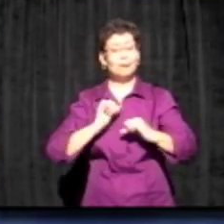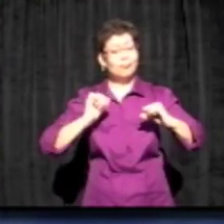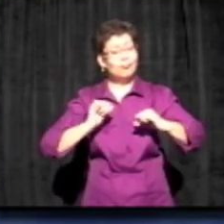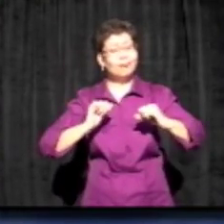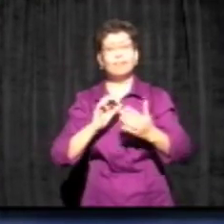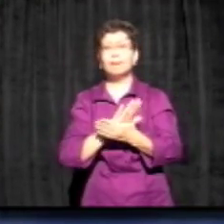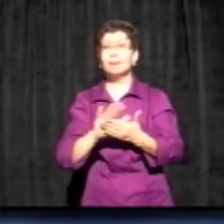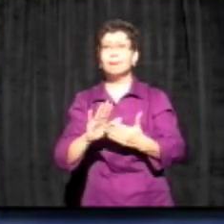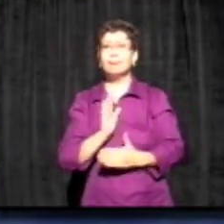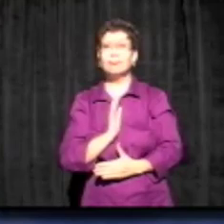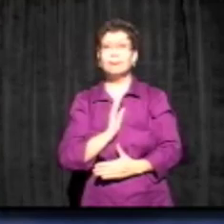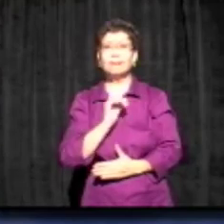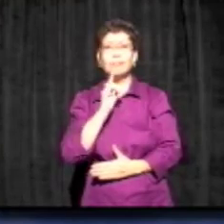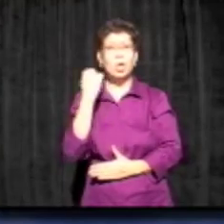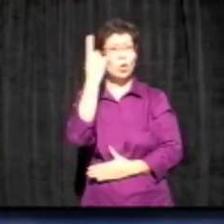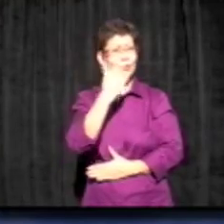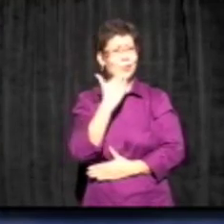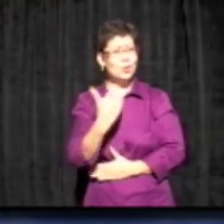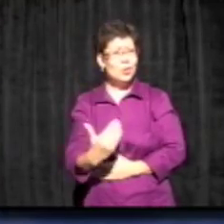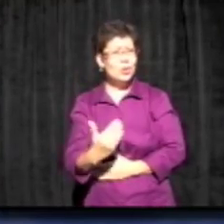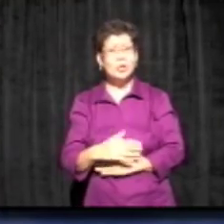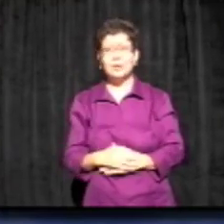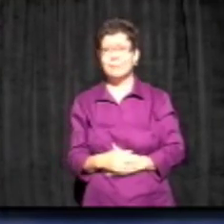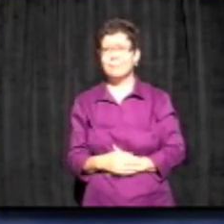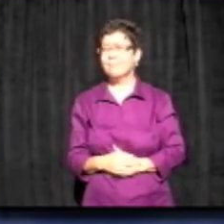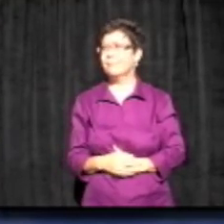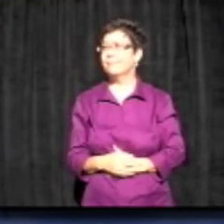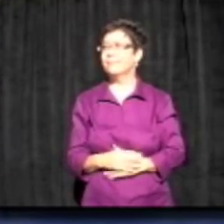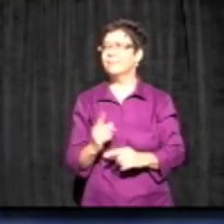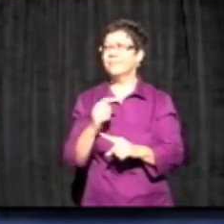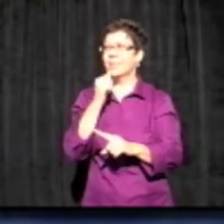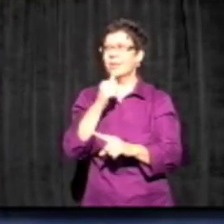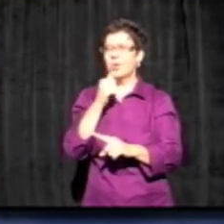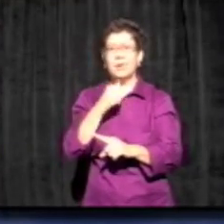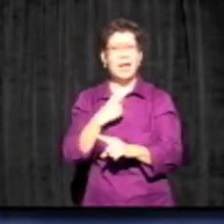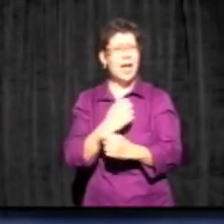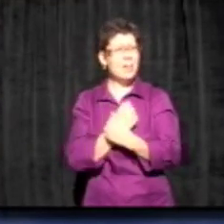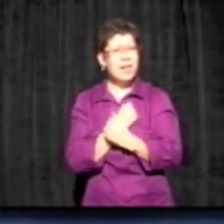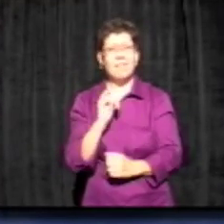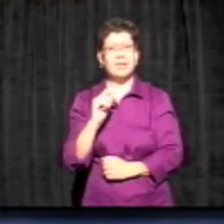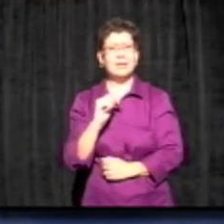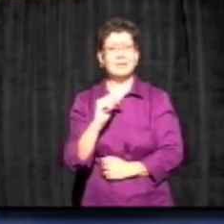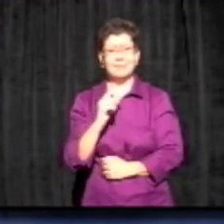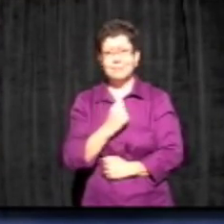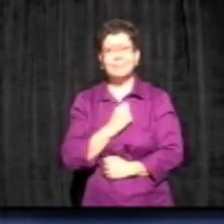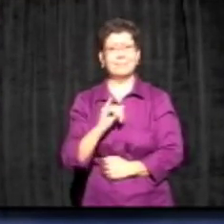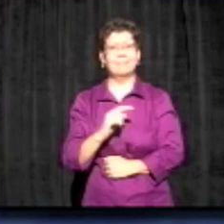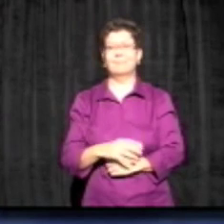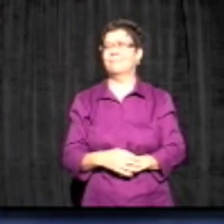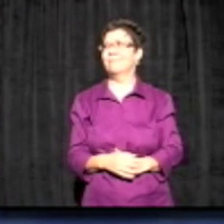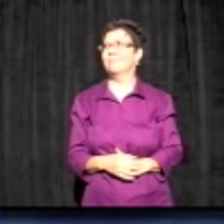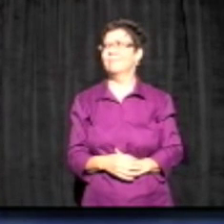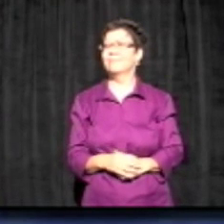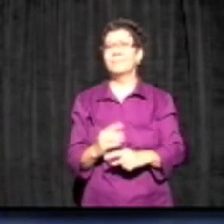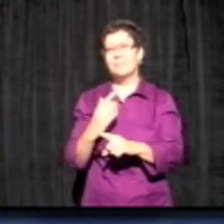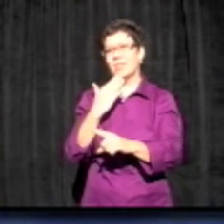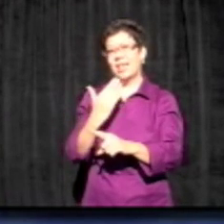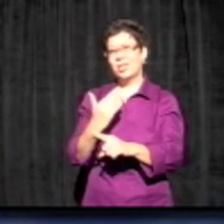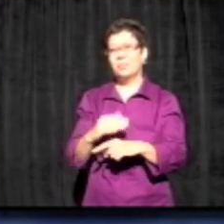roomy, it's a great looking car. I love it. Yeah, you guys rock. Thank